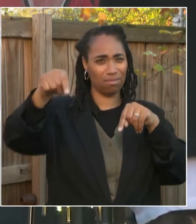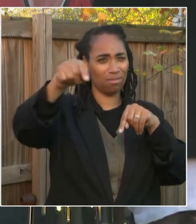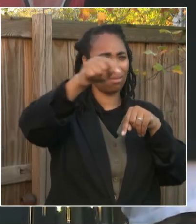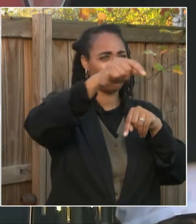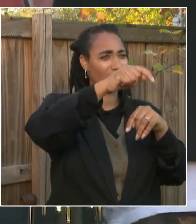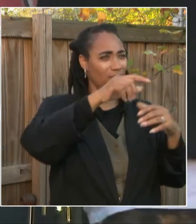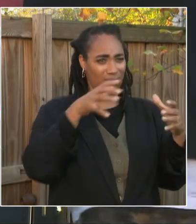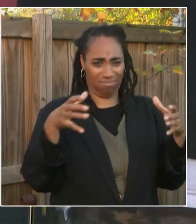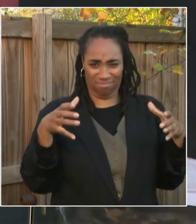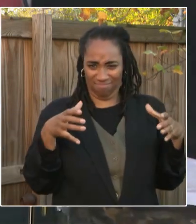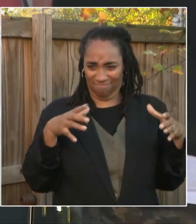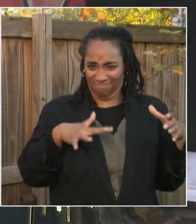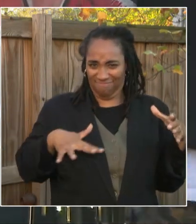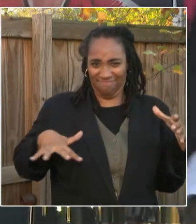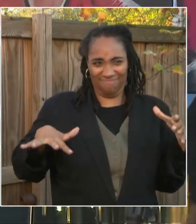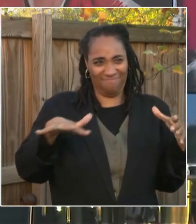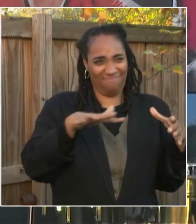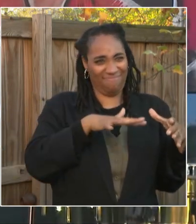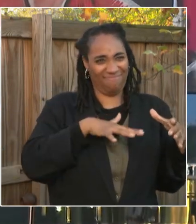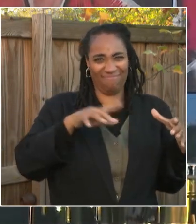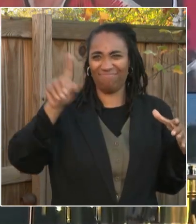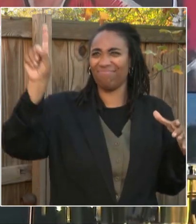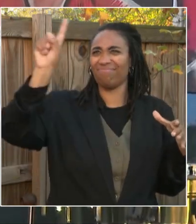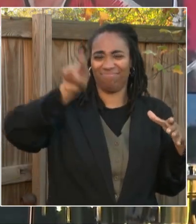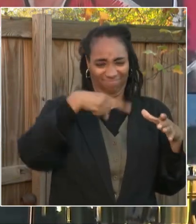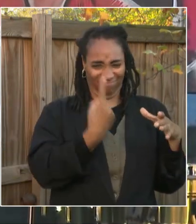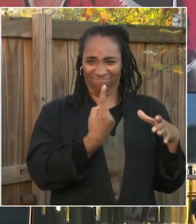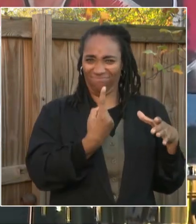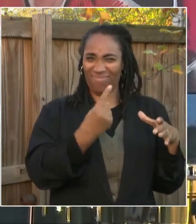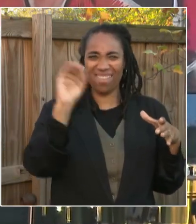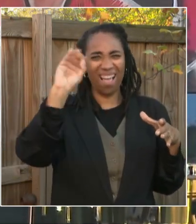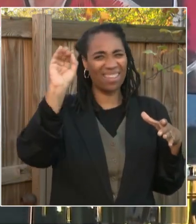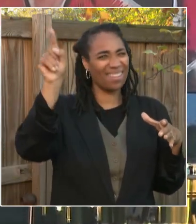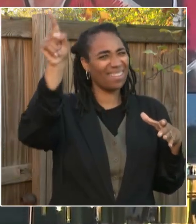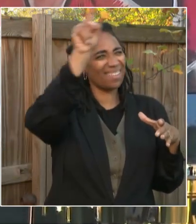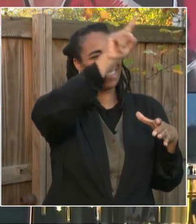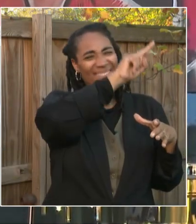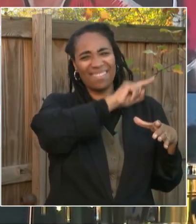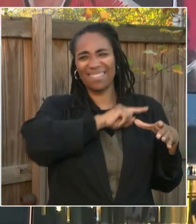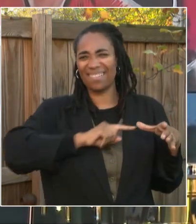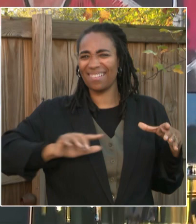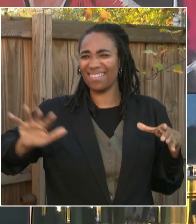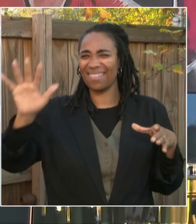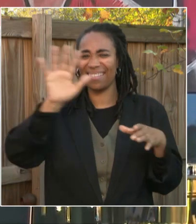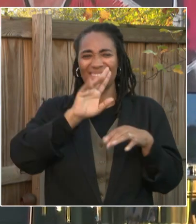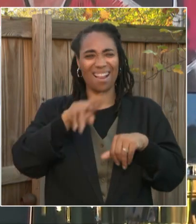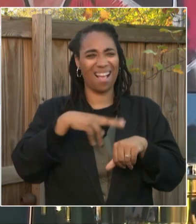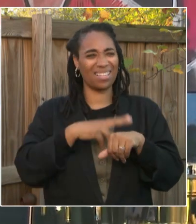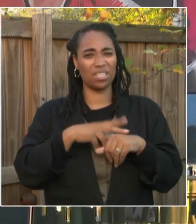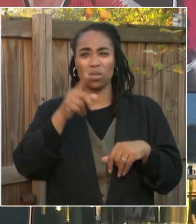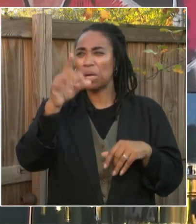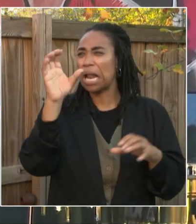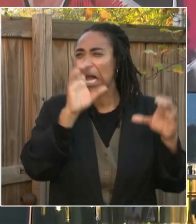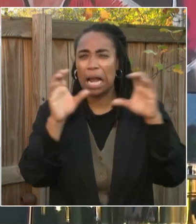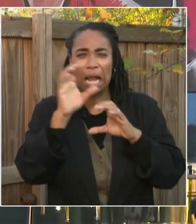in the country is anything like this happening? When you find out, you come back and tell me, because I know it's not